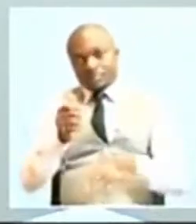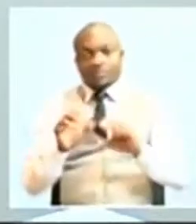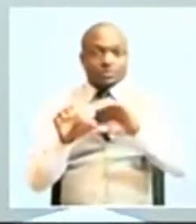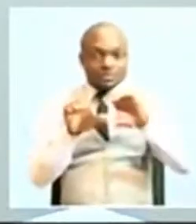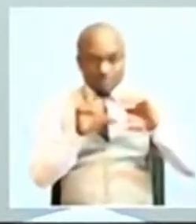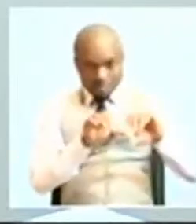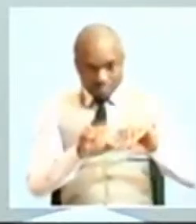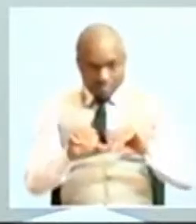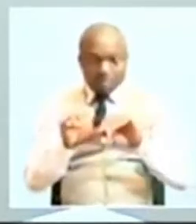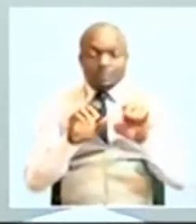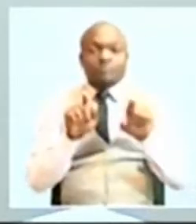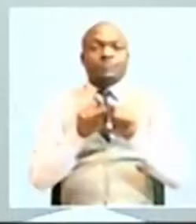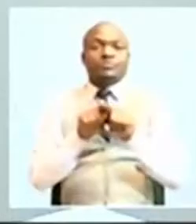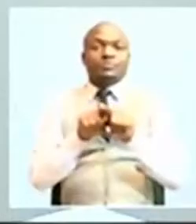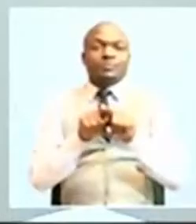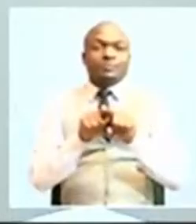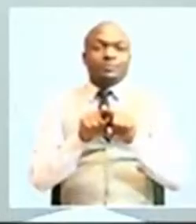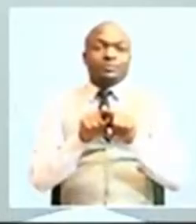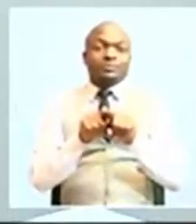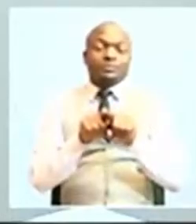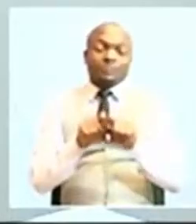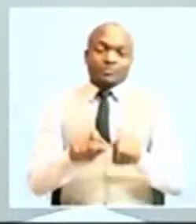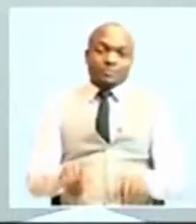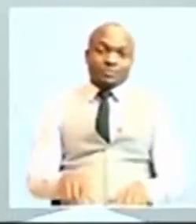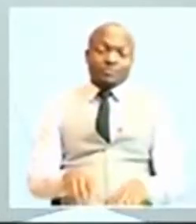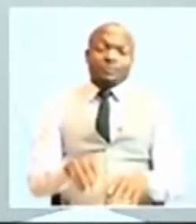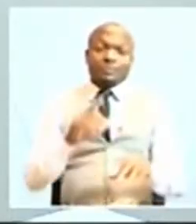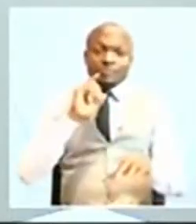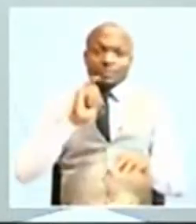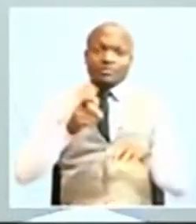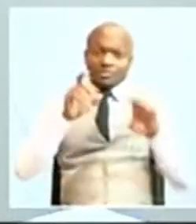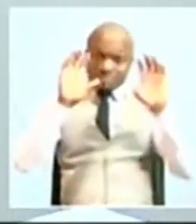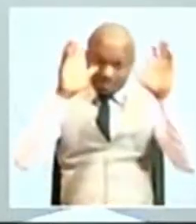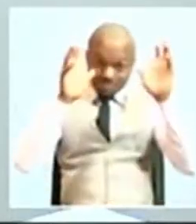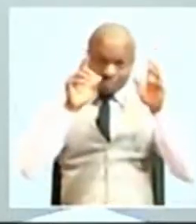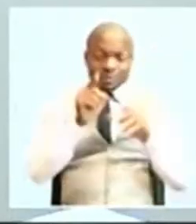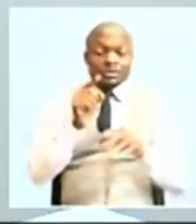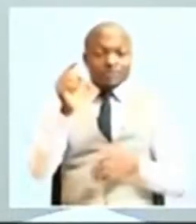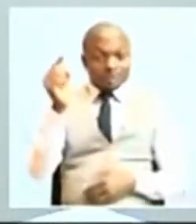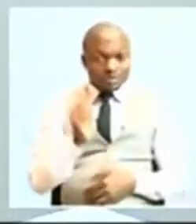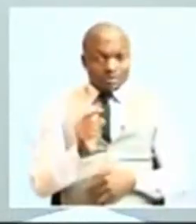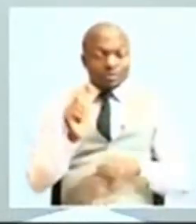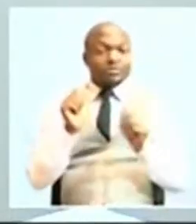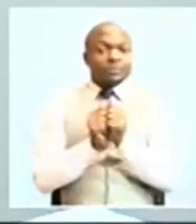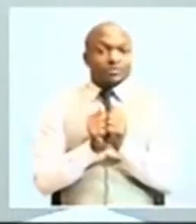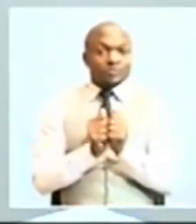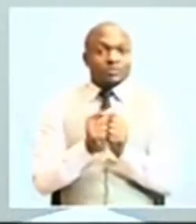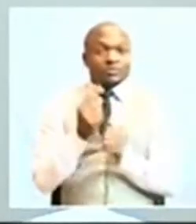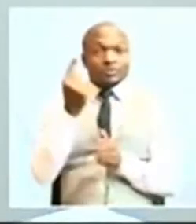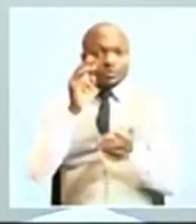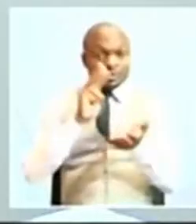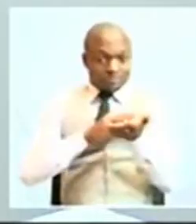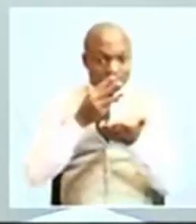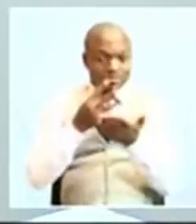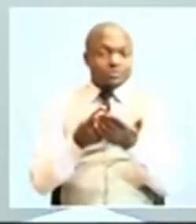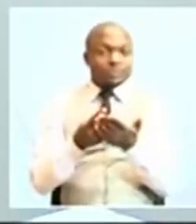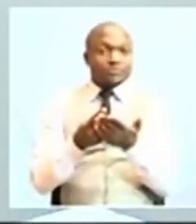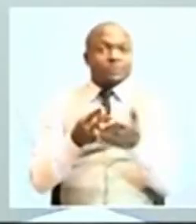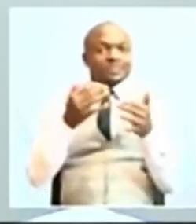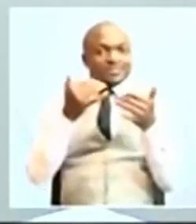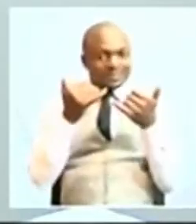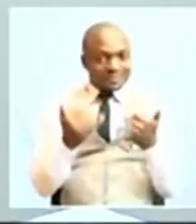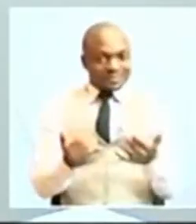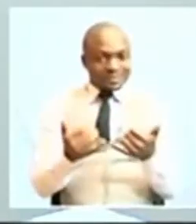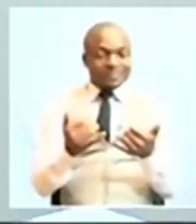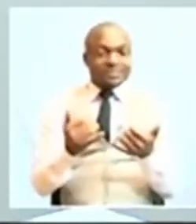the same. Although I should congratulate you that you have come with the one witness is now